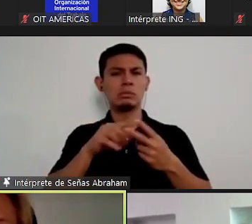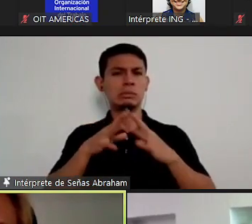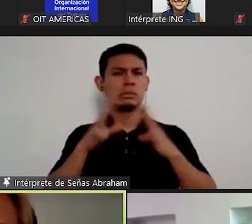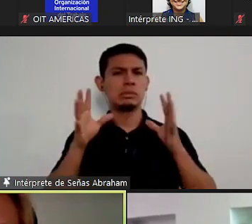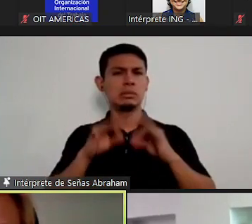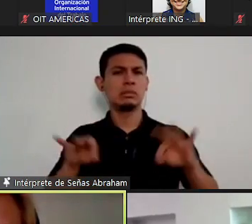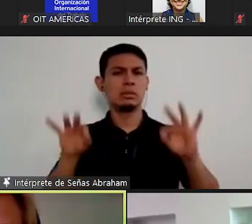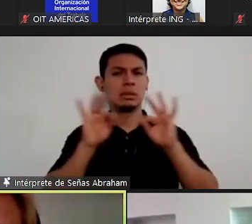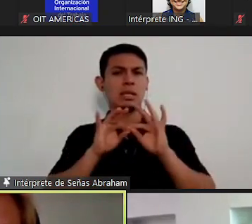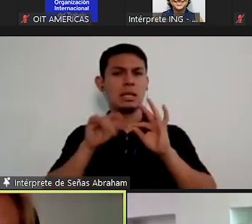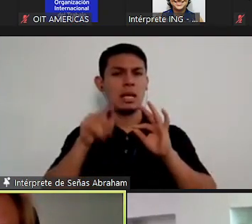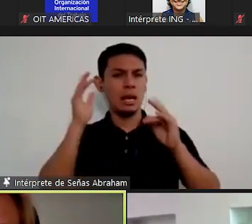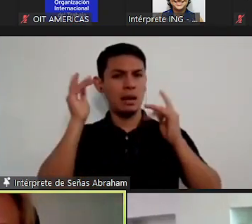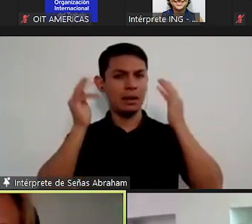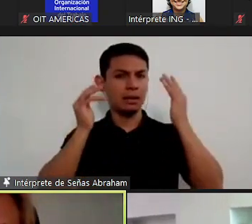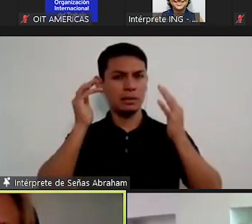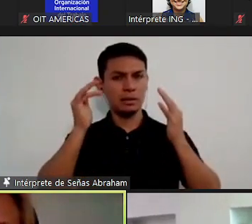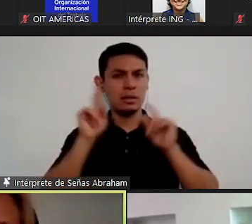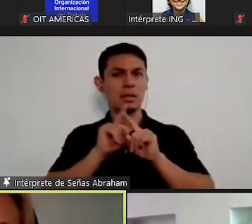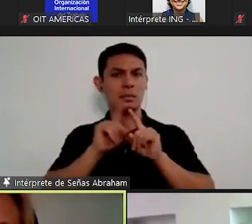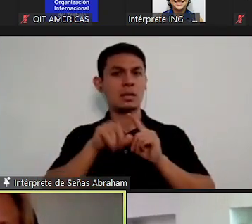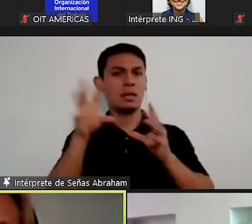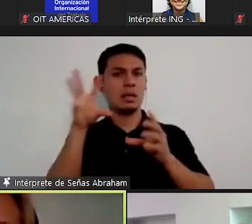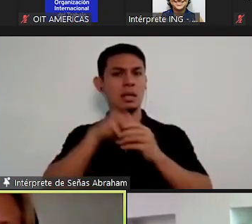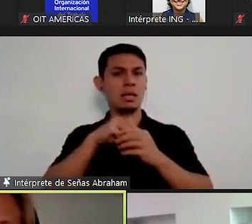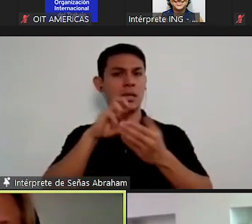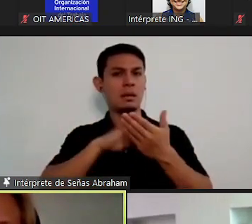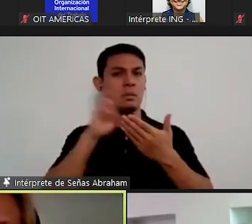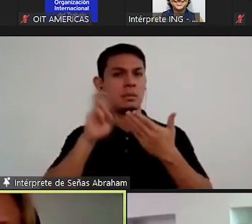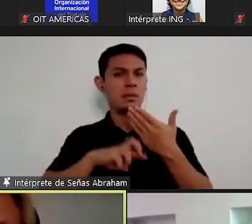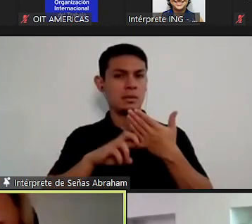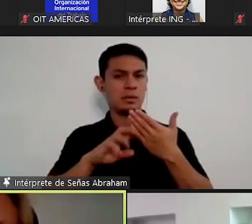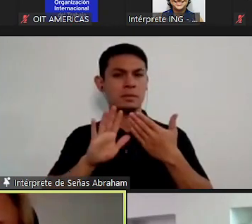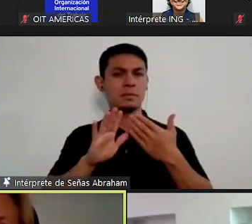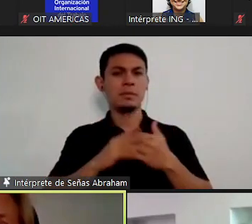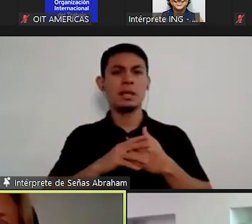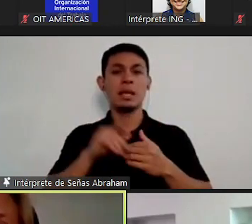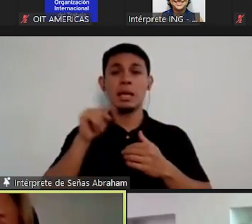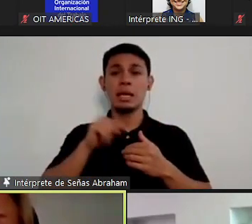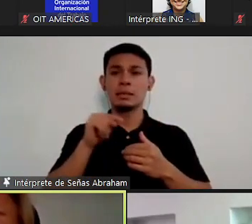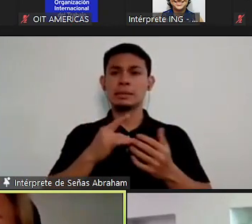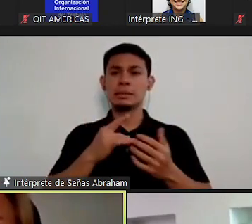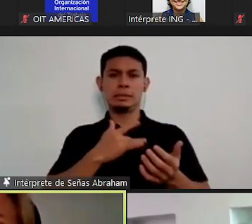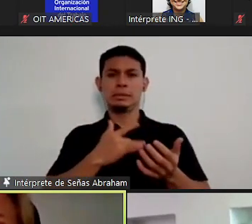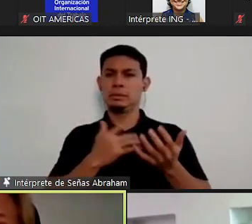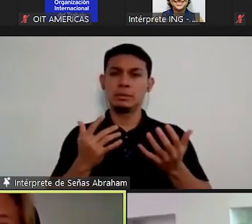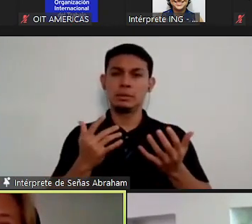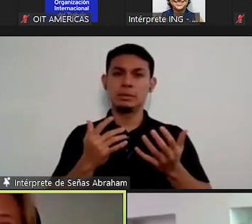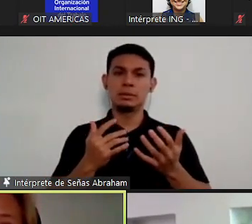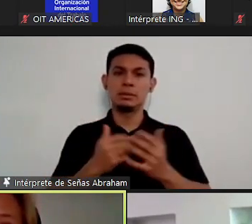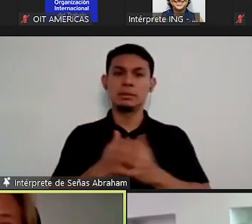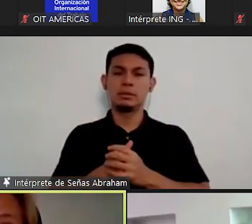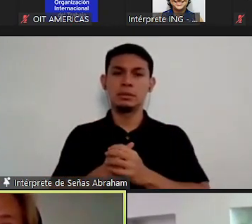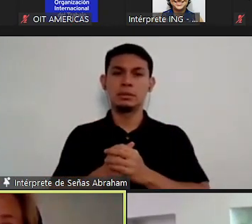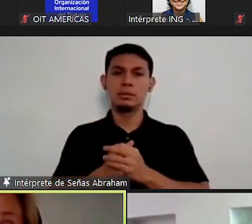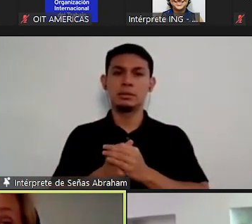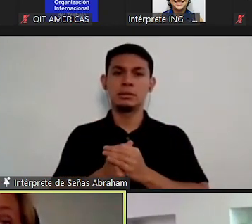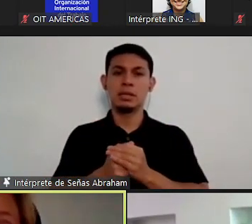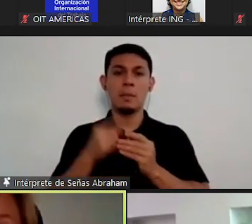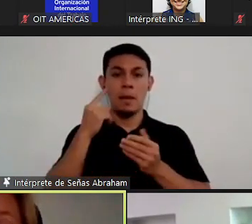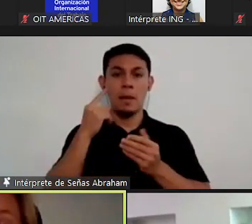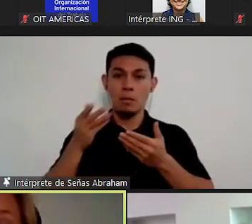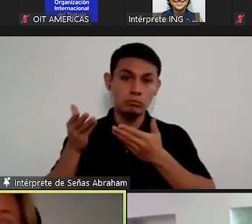and those are two very important axes and that also reflected in the plan in that sense then